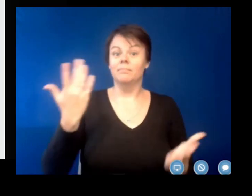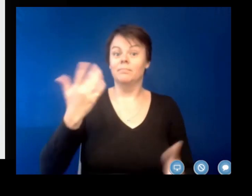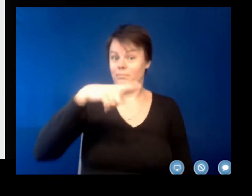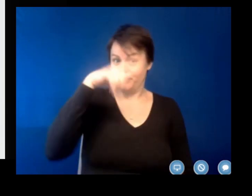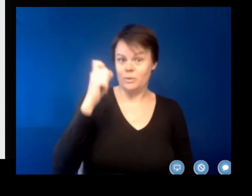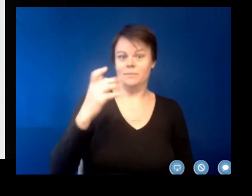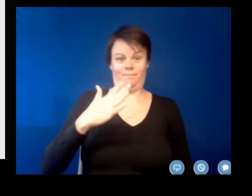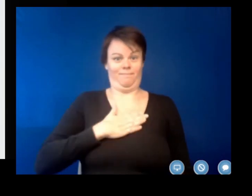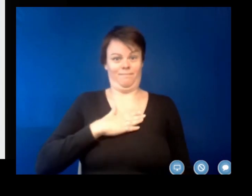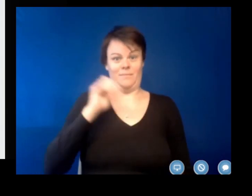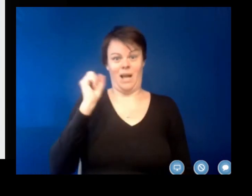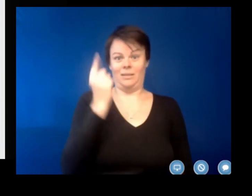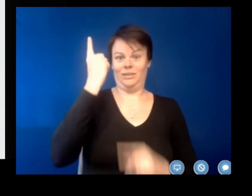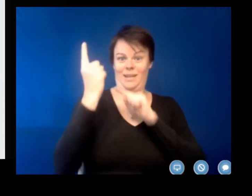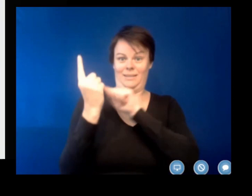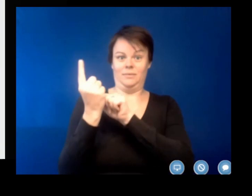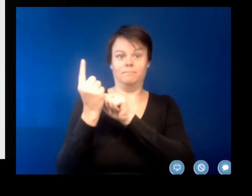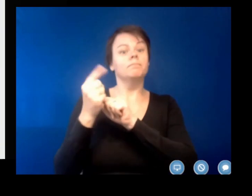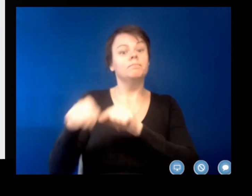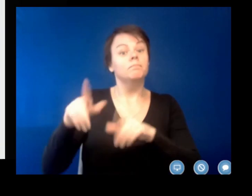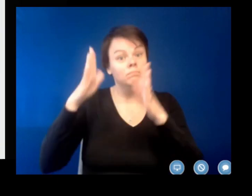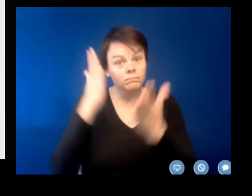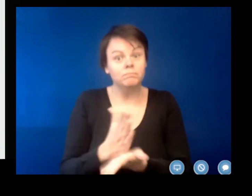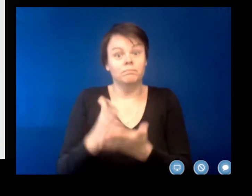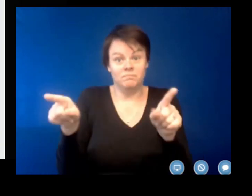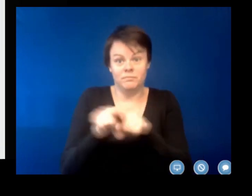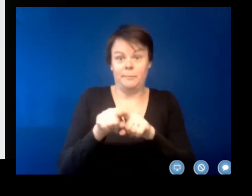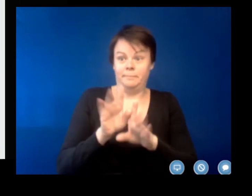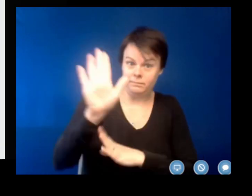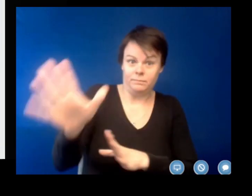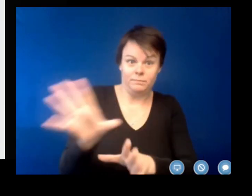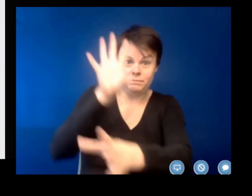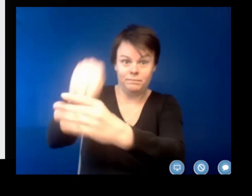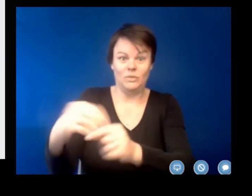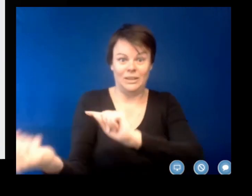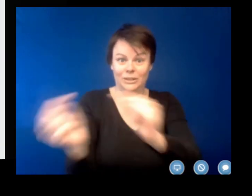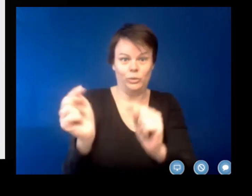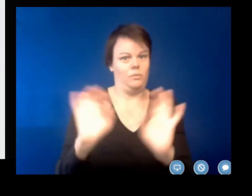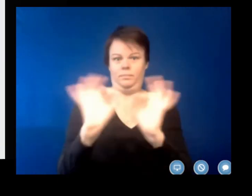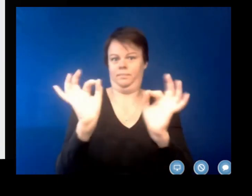new discussion. It was already discussed, or the discussion started